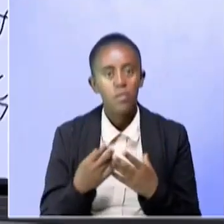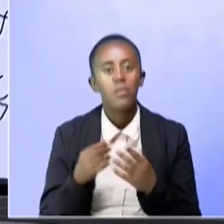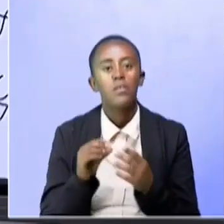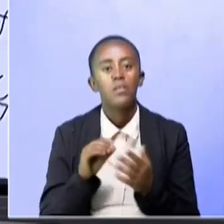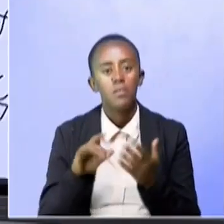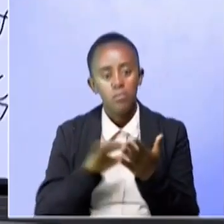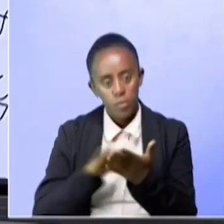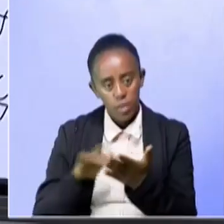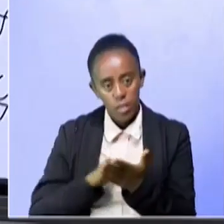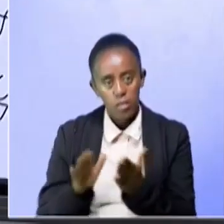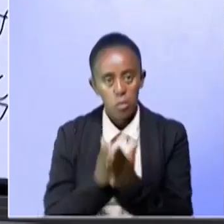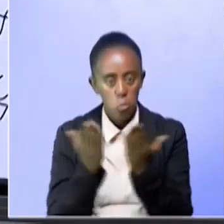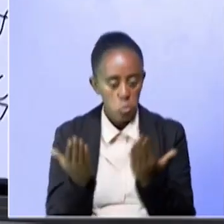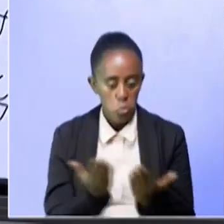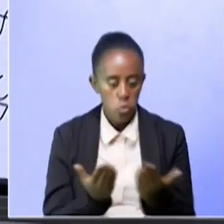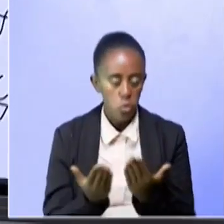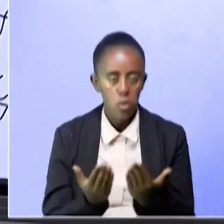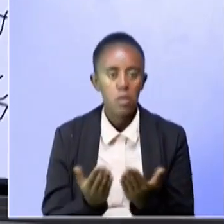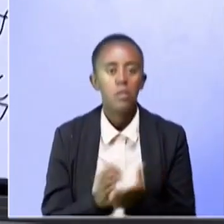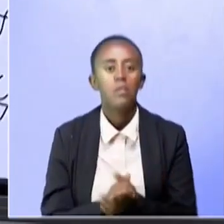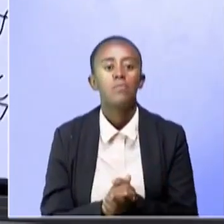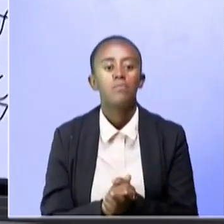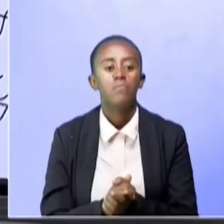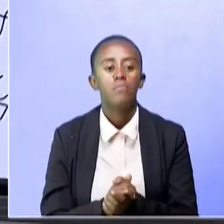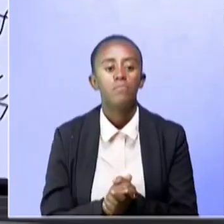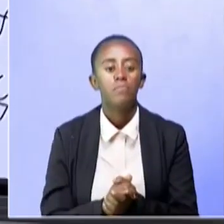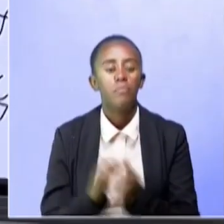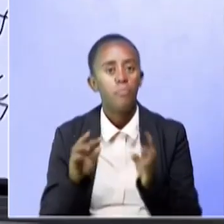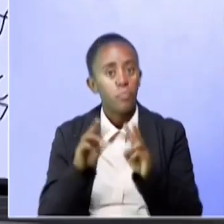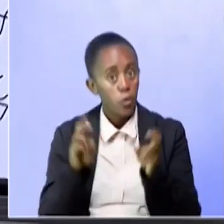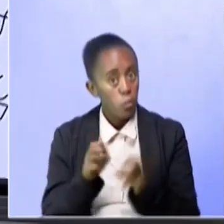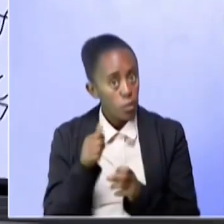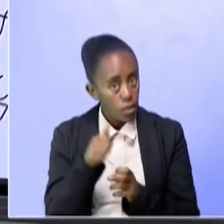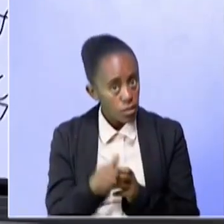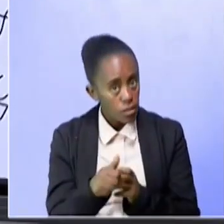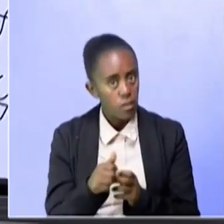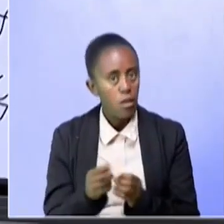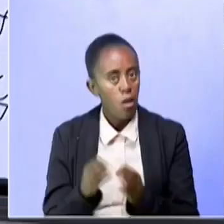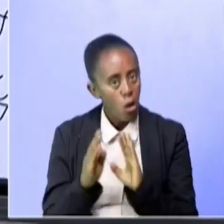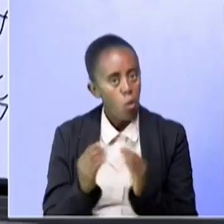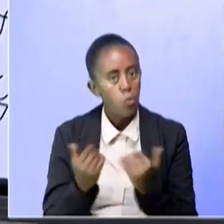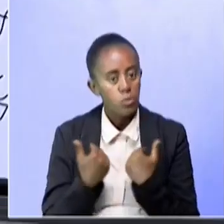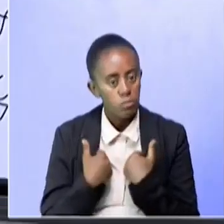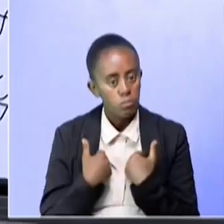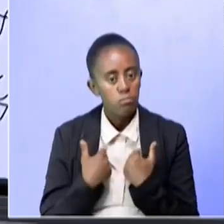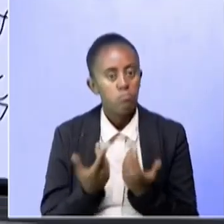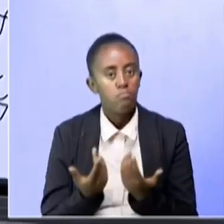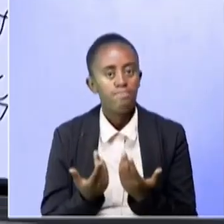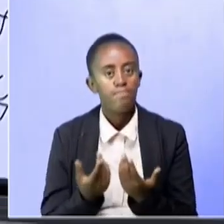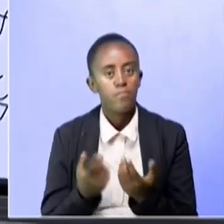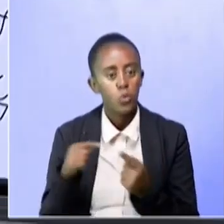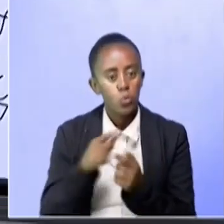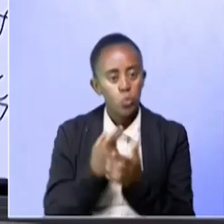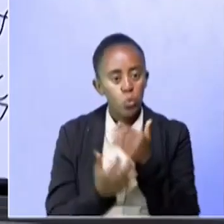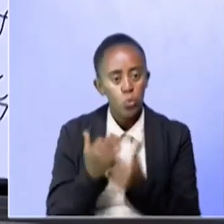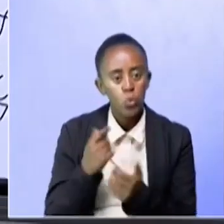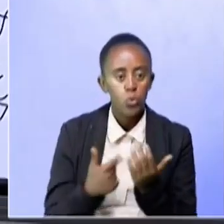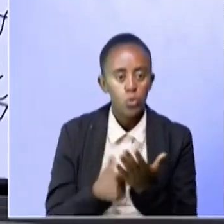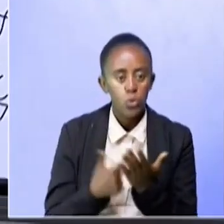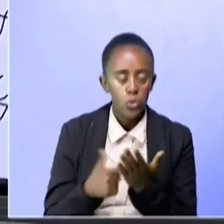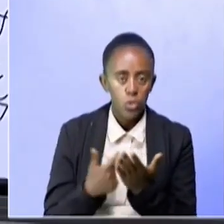your textbook, as well as the topic by itself allows us to talk about these issues in